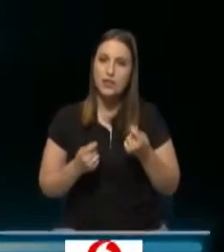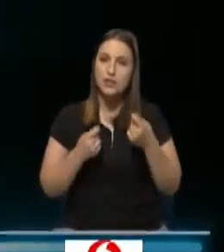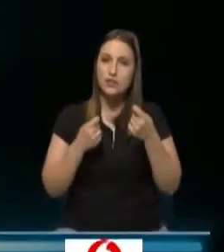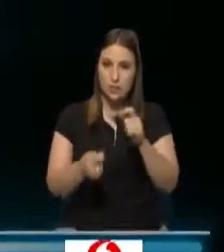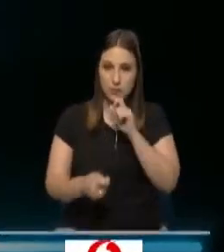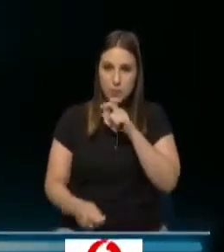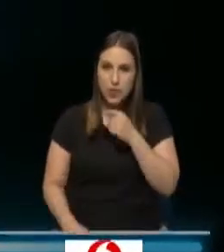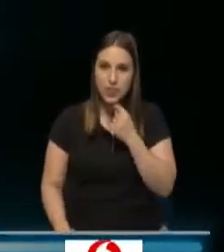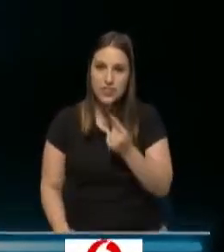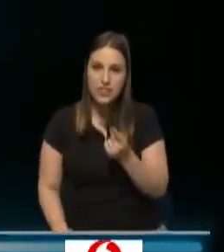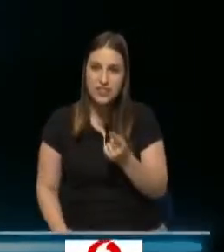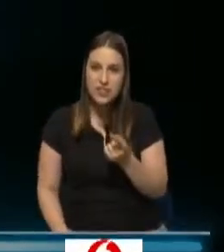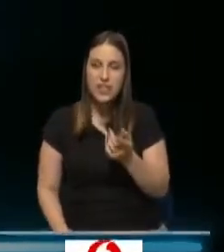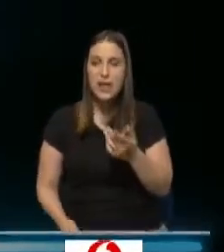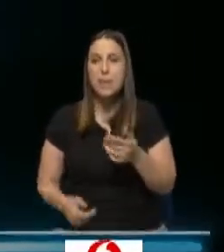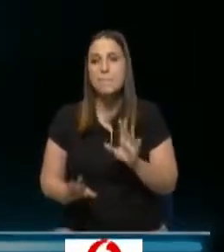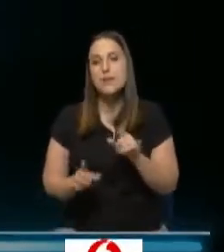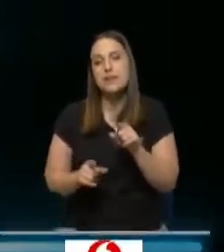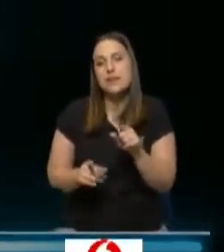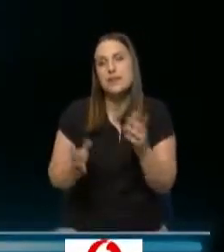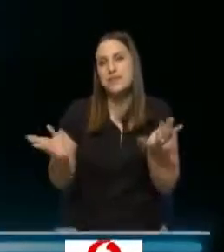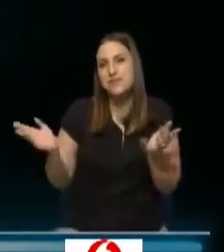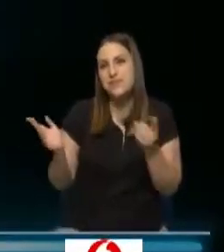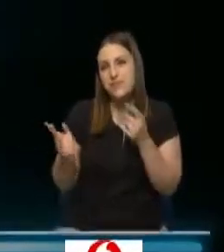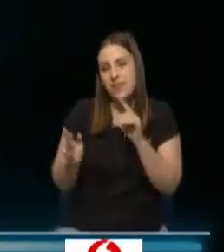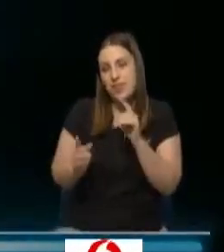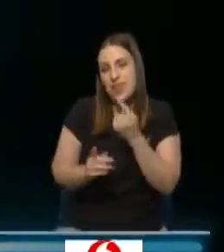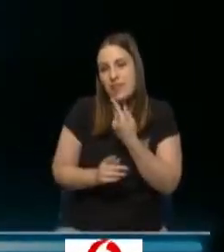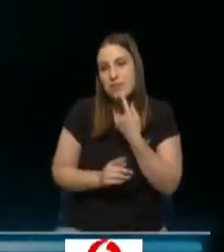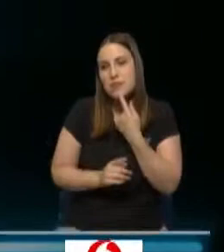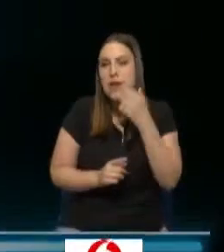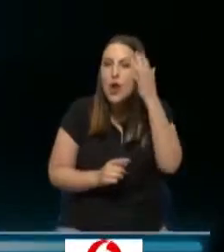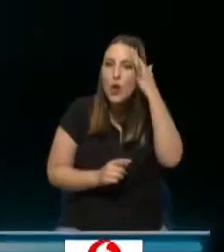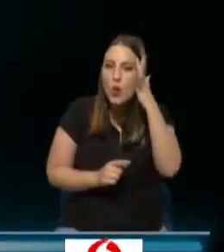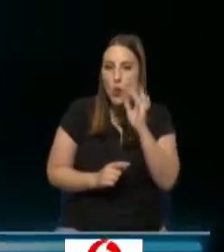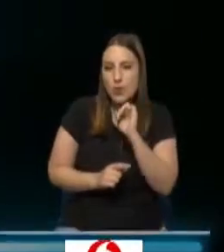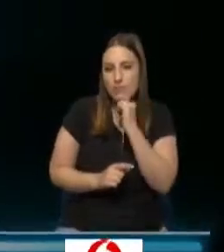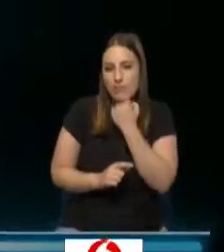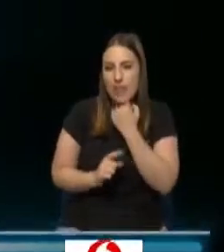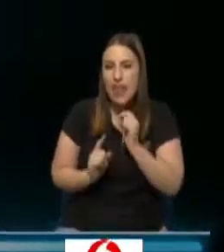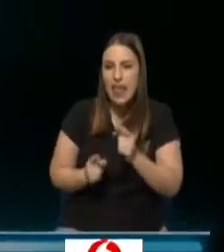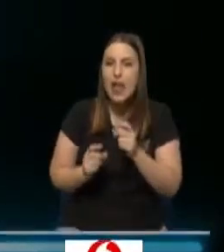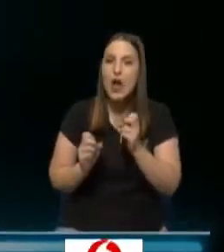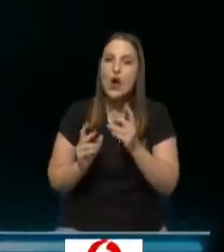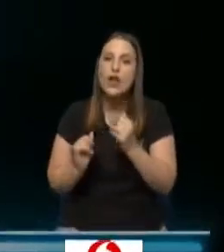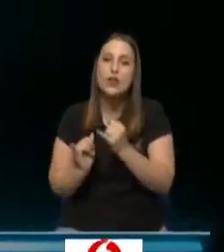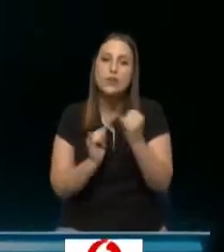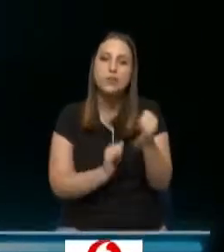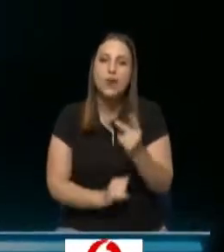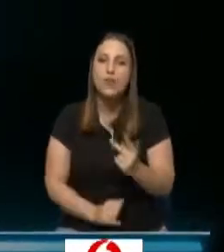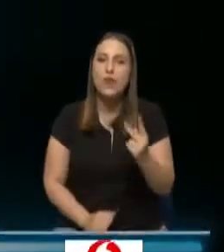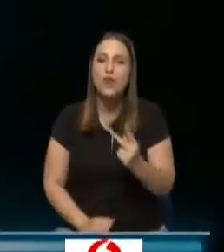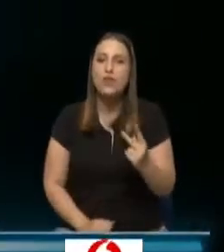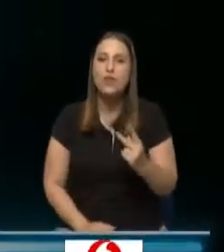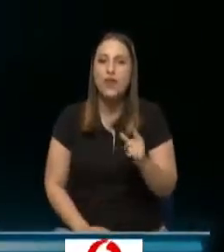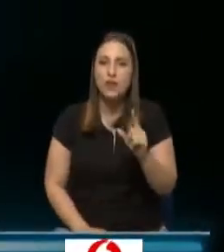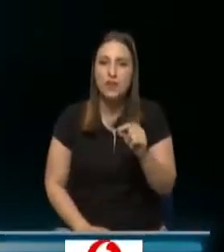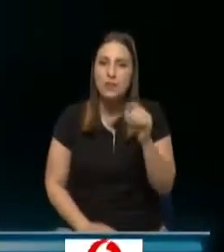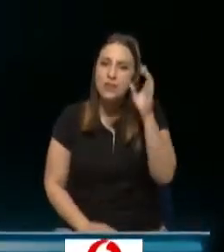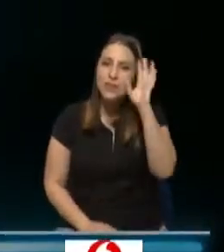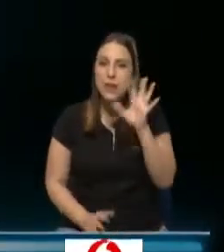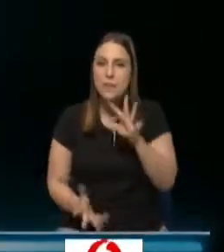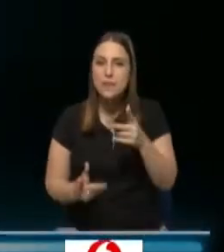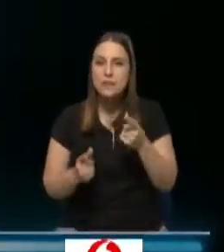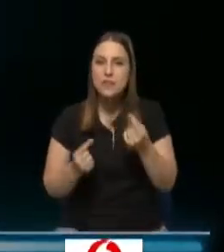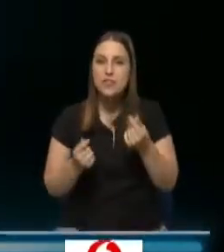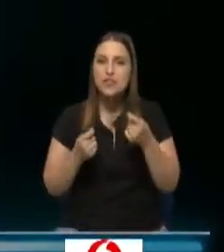We have an idea of the investments going to be done, but as you must understand, the number is confidential. So,